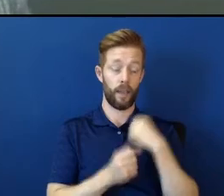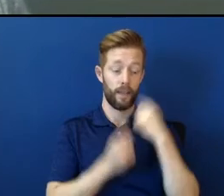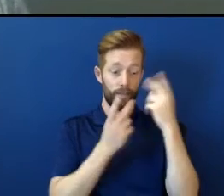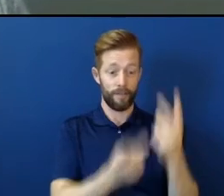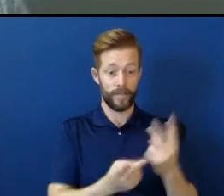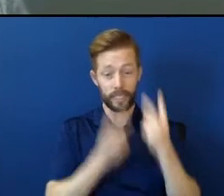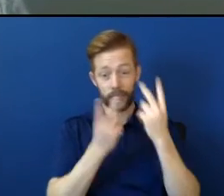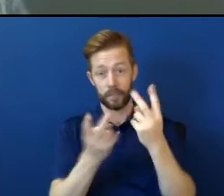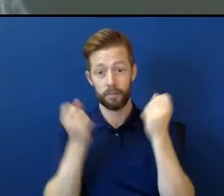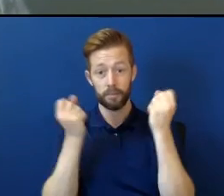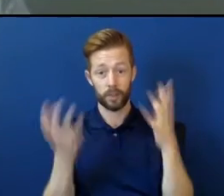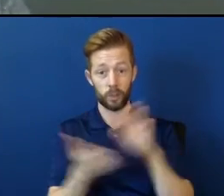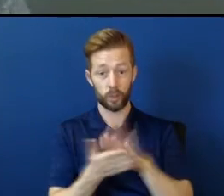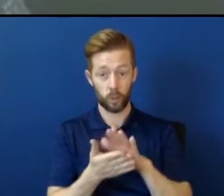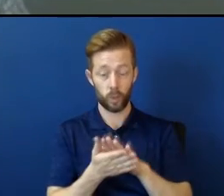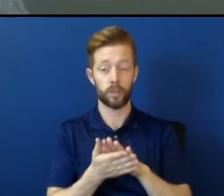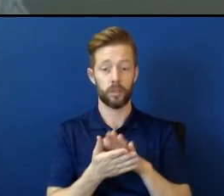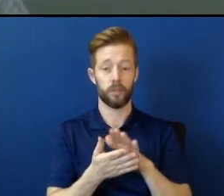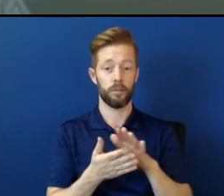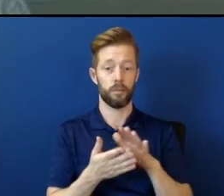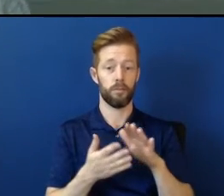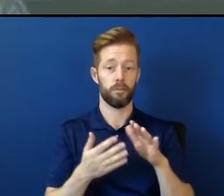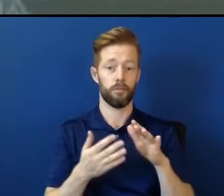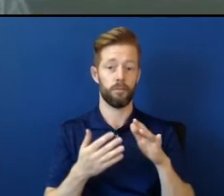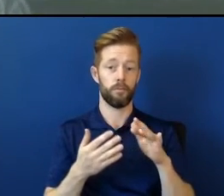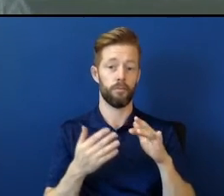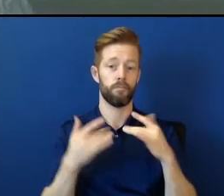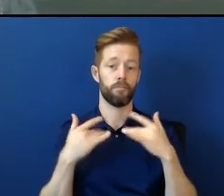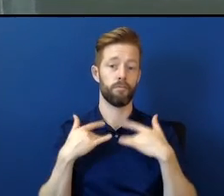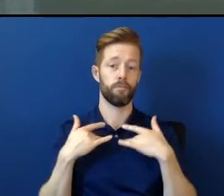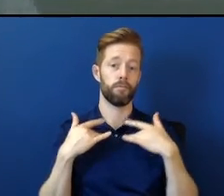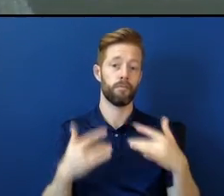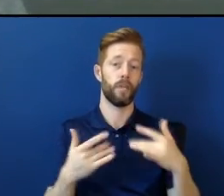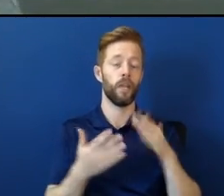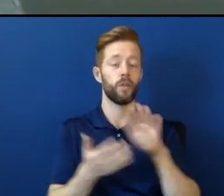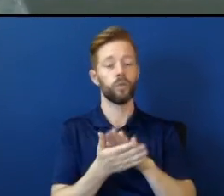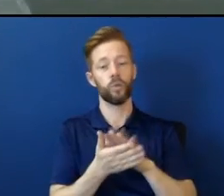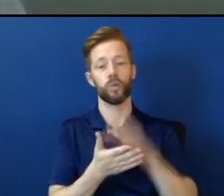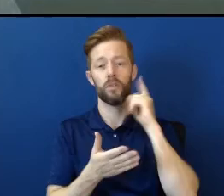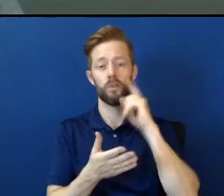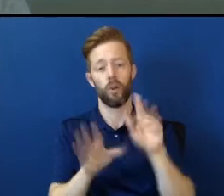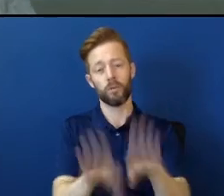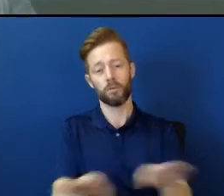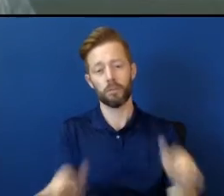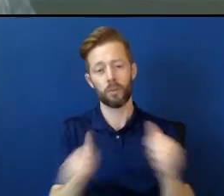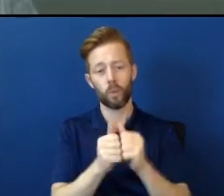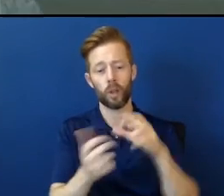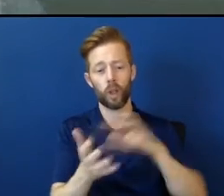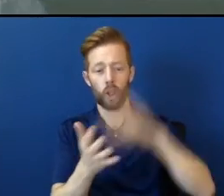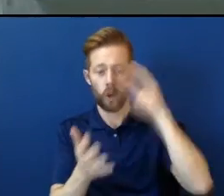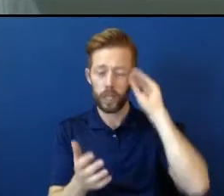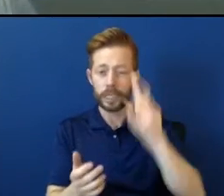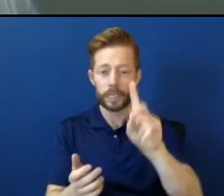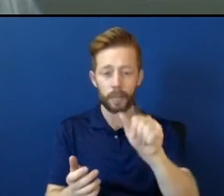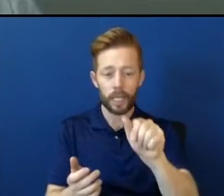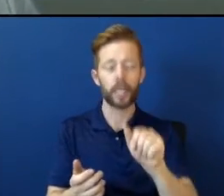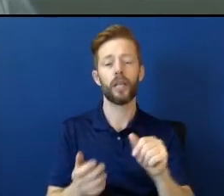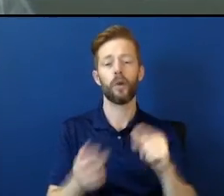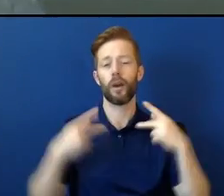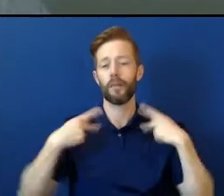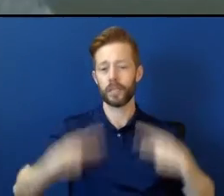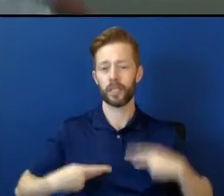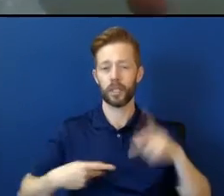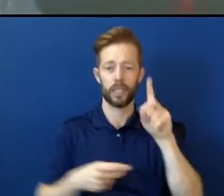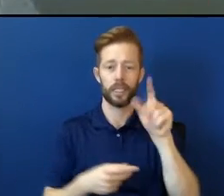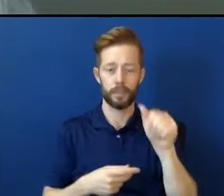of schools, generally schools for children with learning disabilities or physical